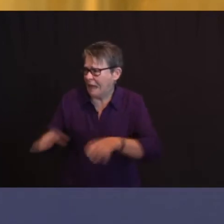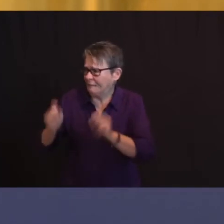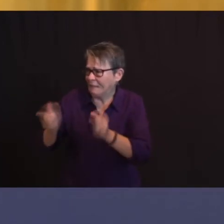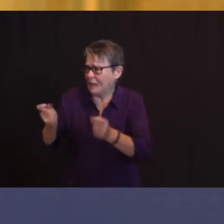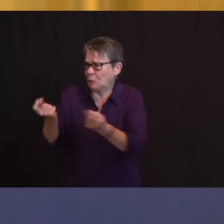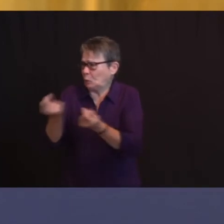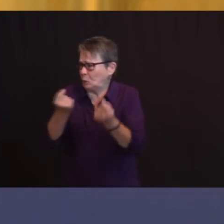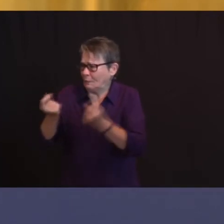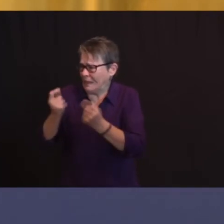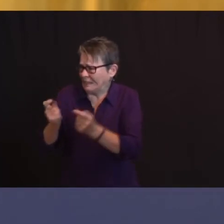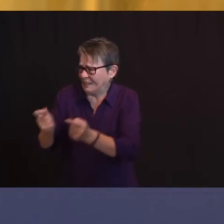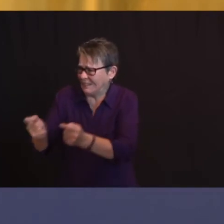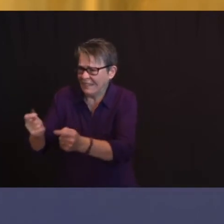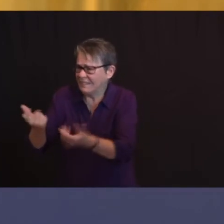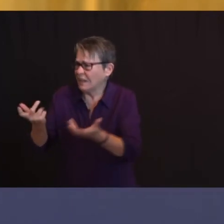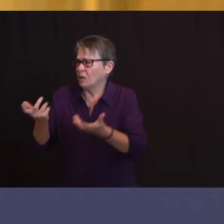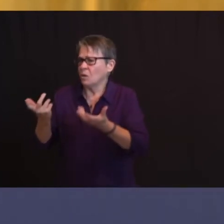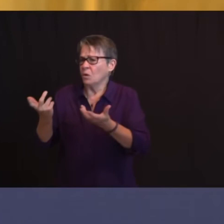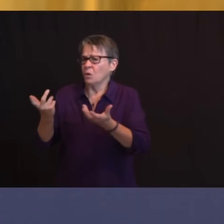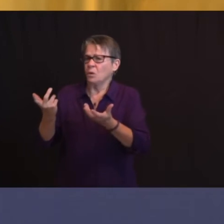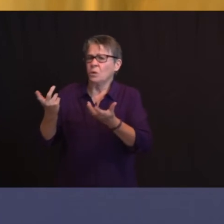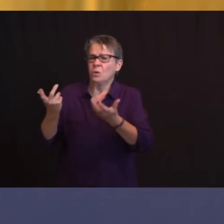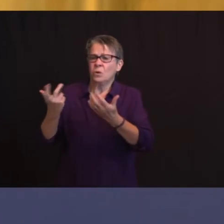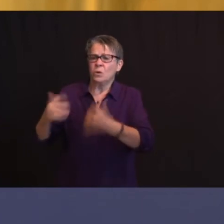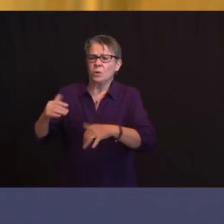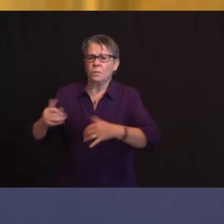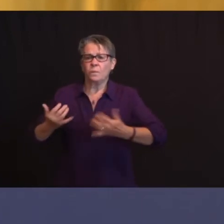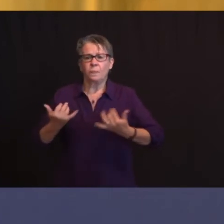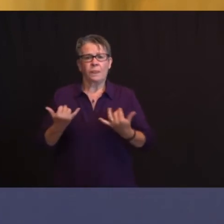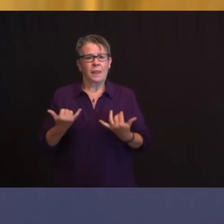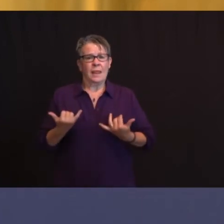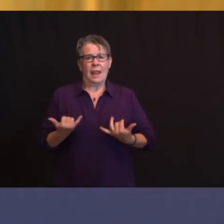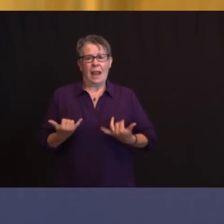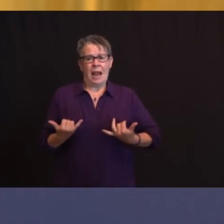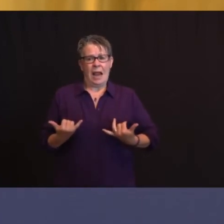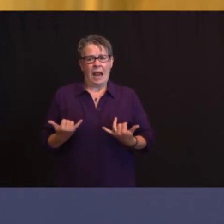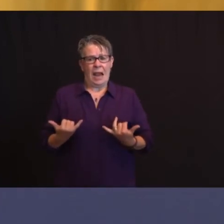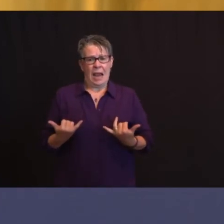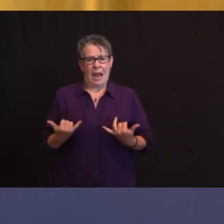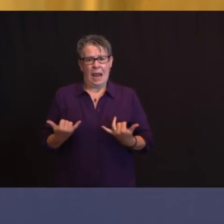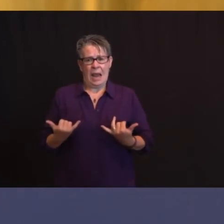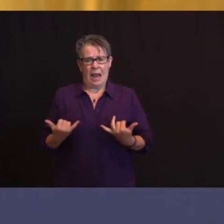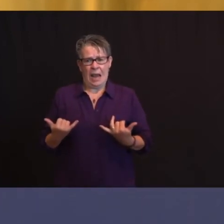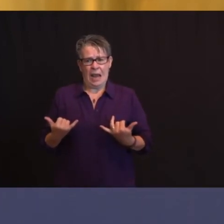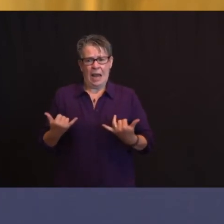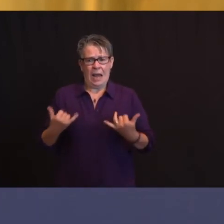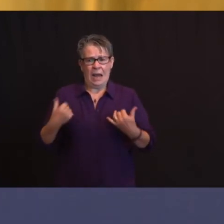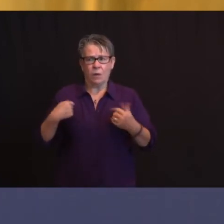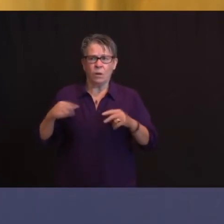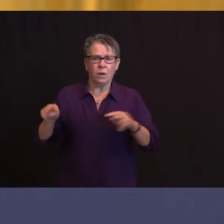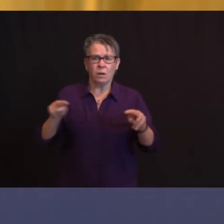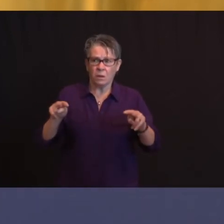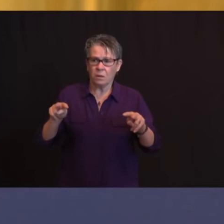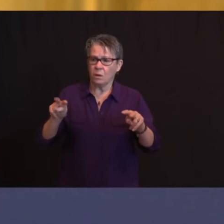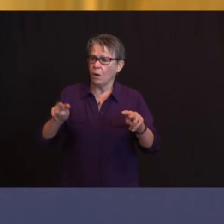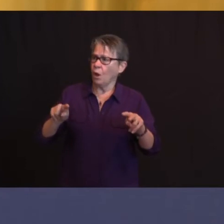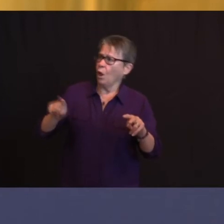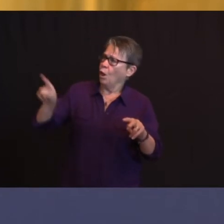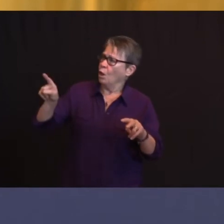surge. When you look at an American map today, when you look at what's going on in Europe and elsewhere in the world, there is little or